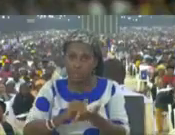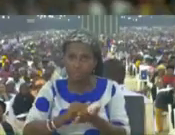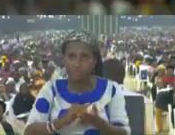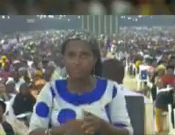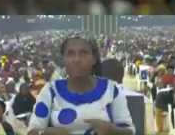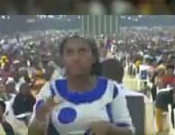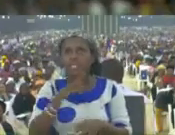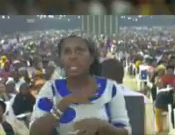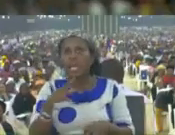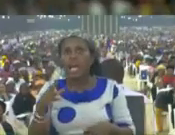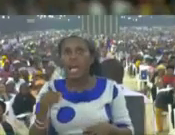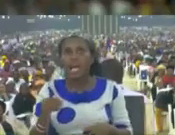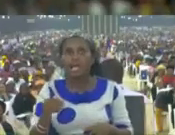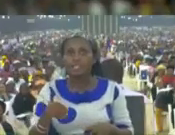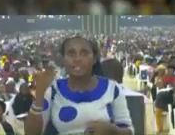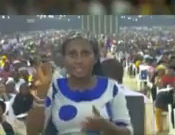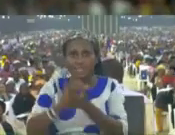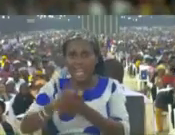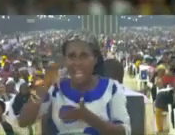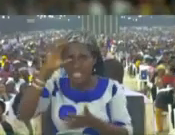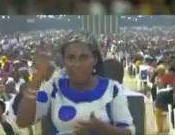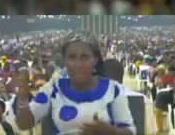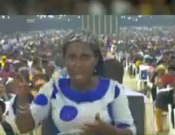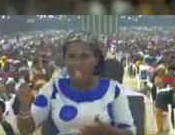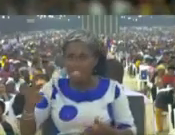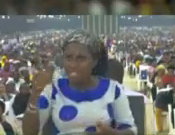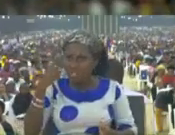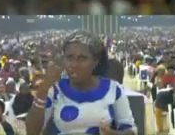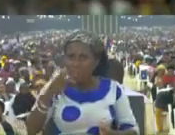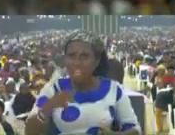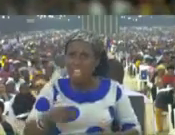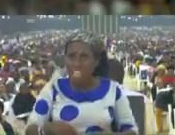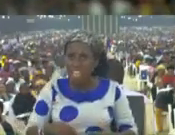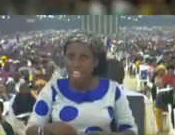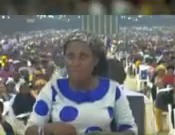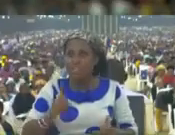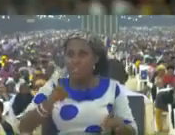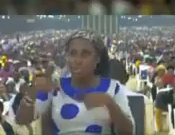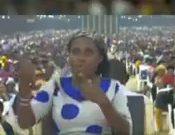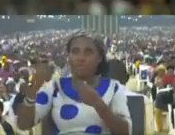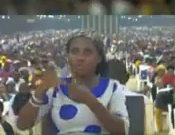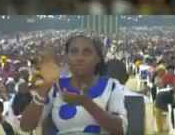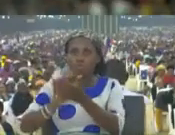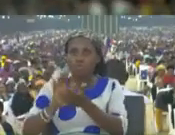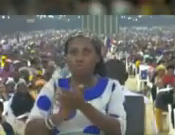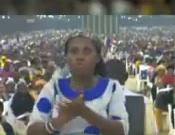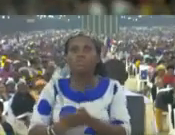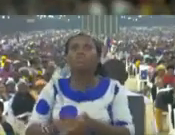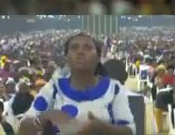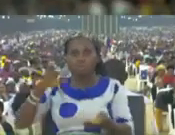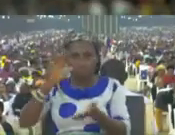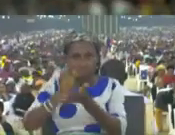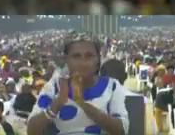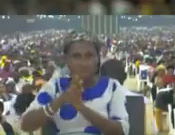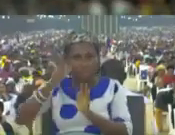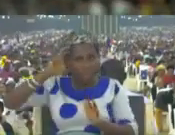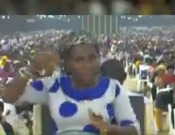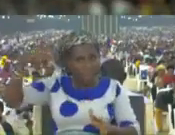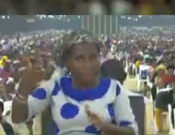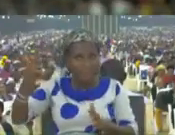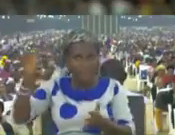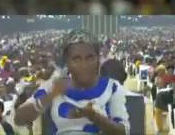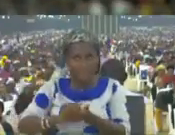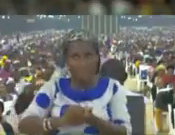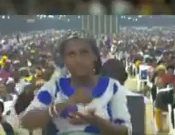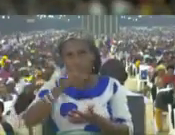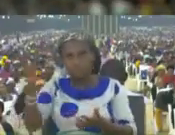And that man saw him. He returned back to the campus. Again, they took him to Arrow. Where he was,